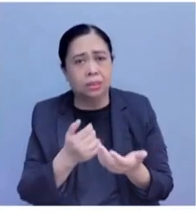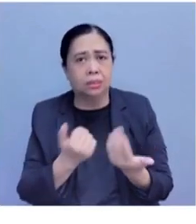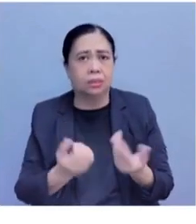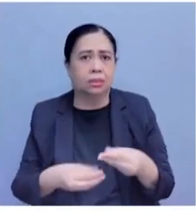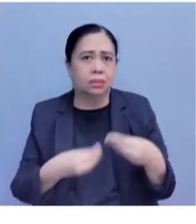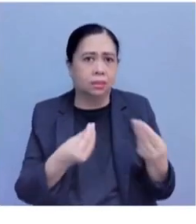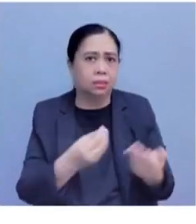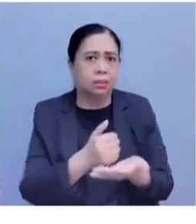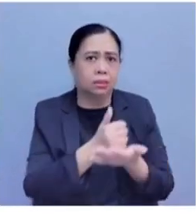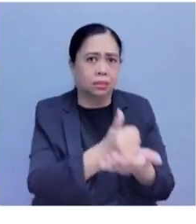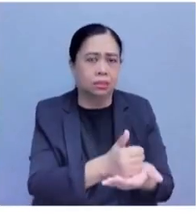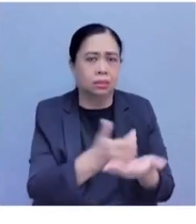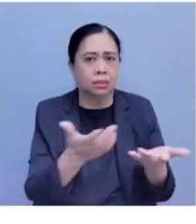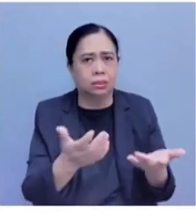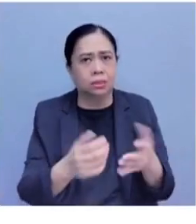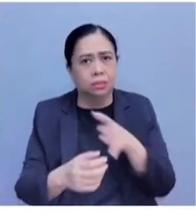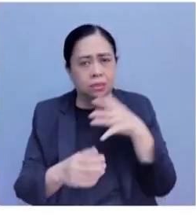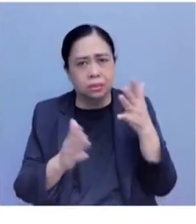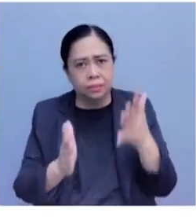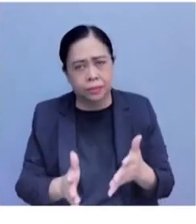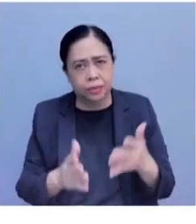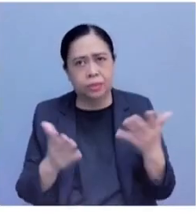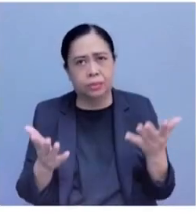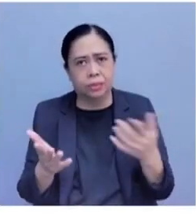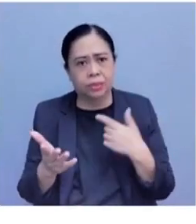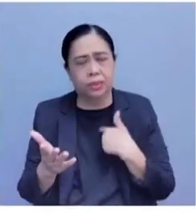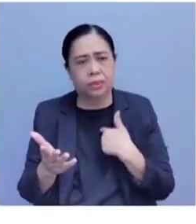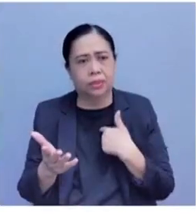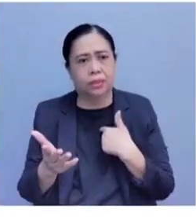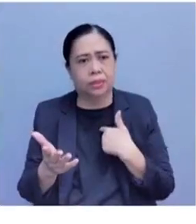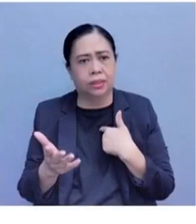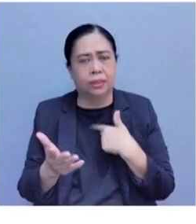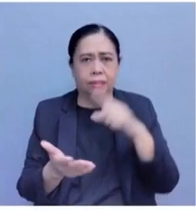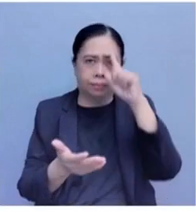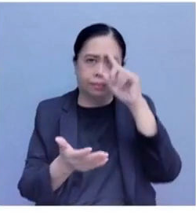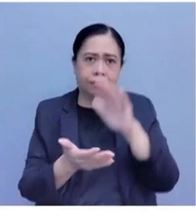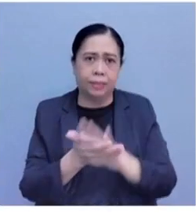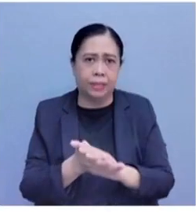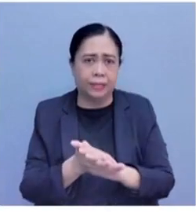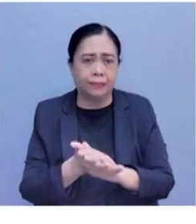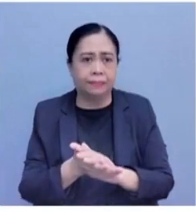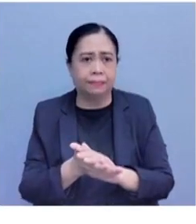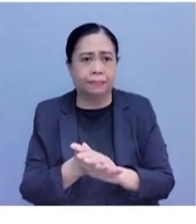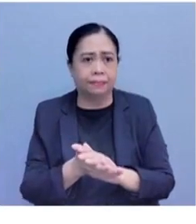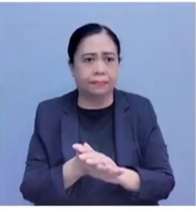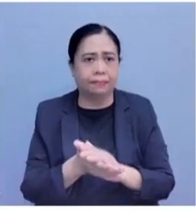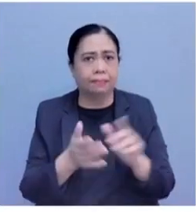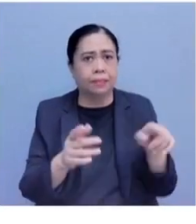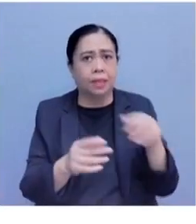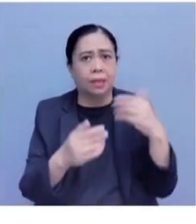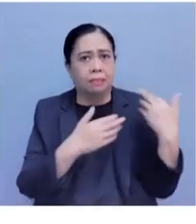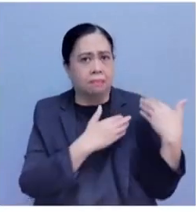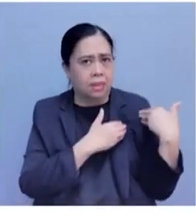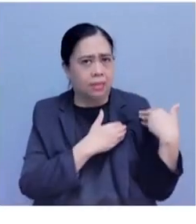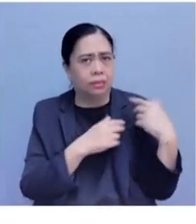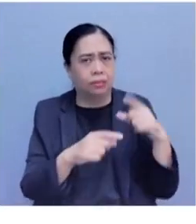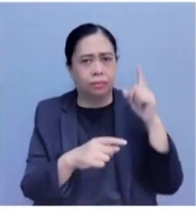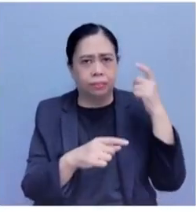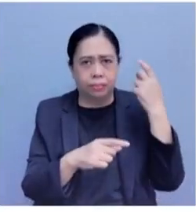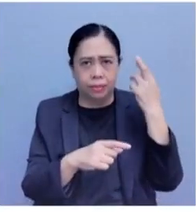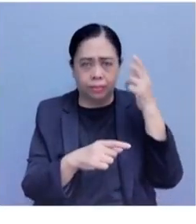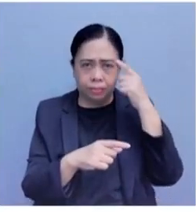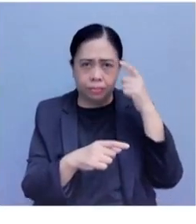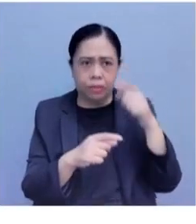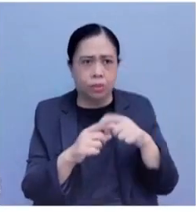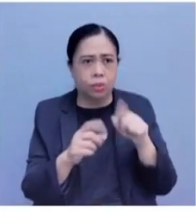ito gawin, no? Because I greatly believe that it is the main responsibility of the government, yung